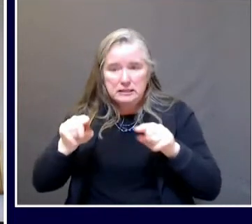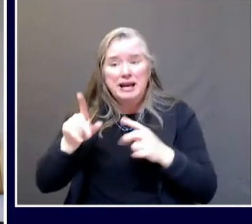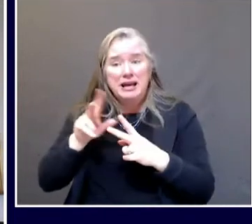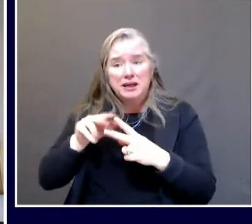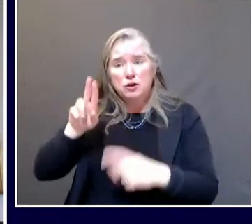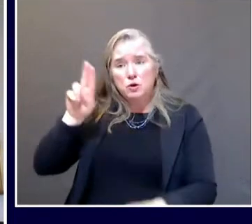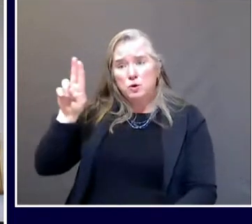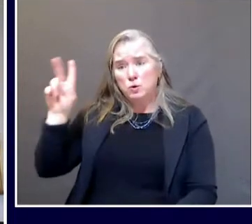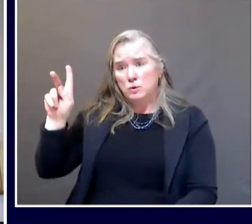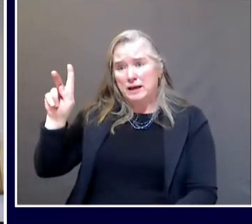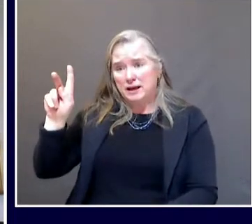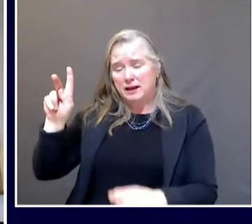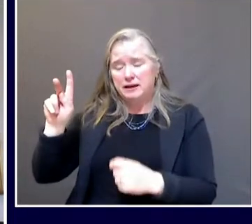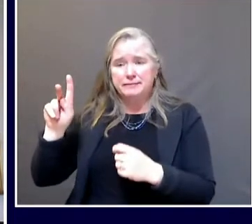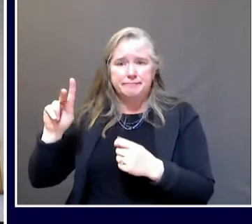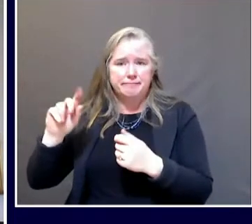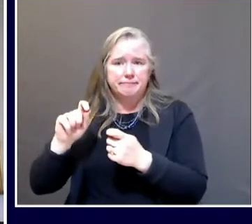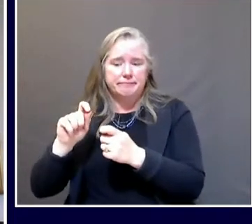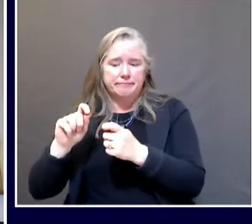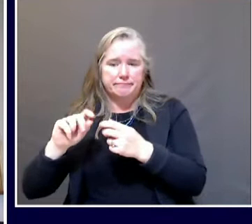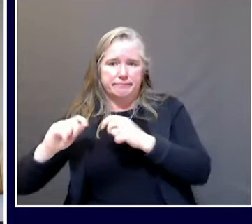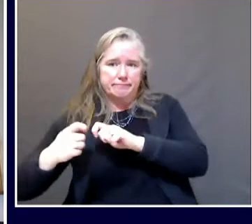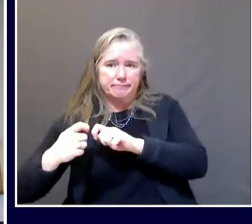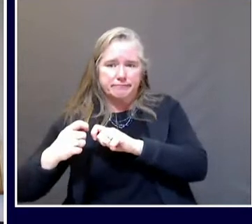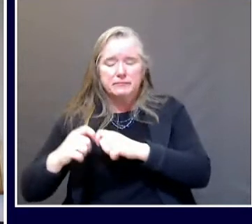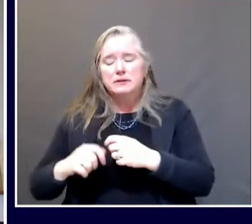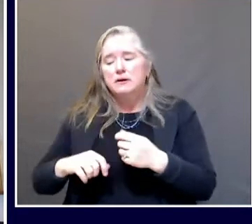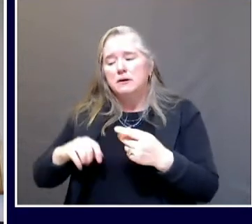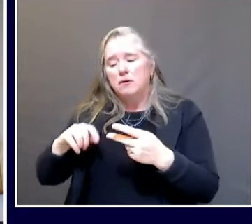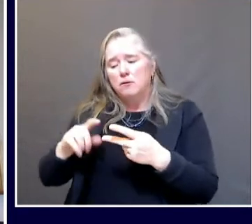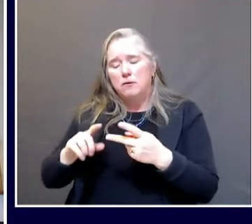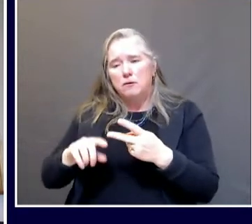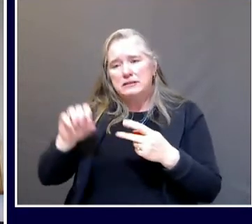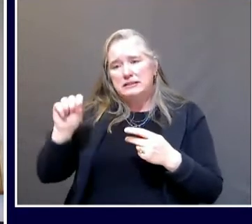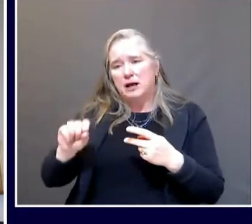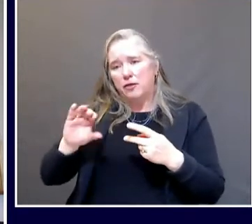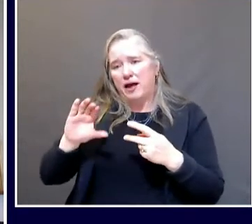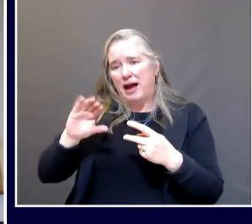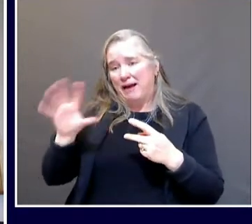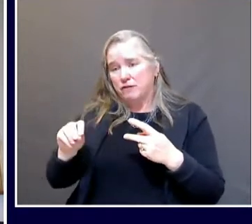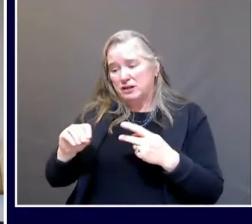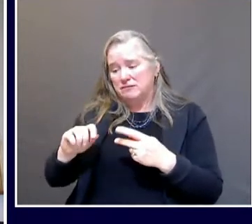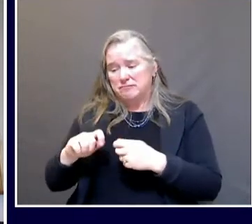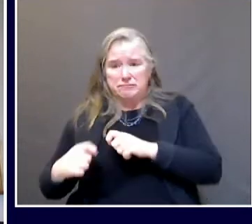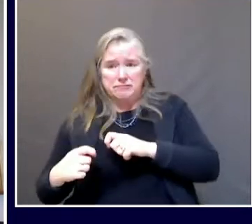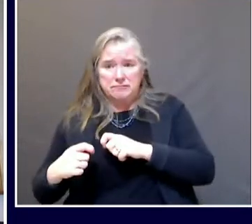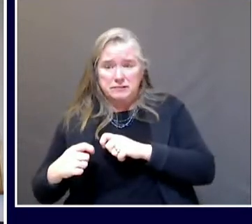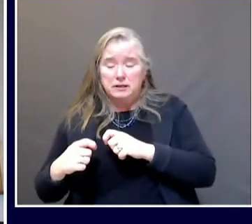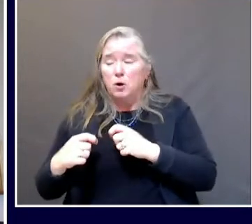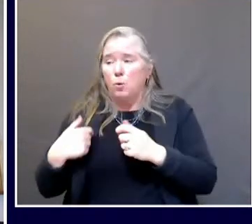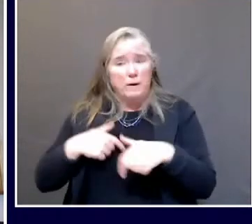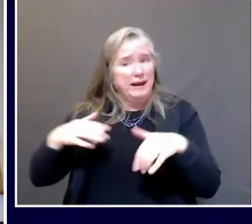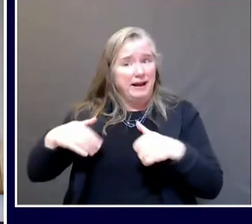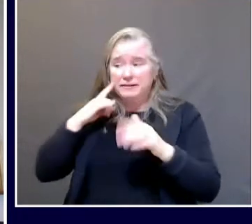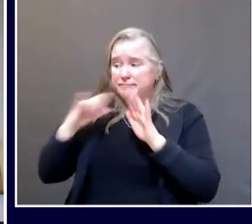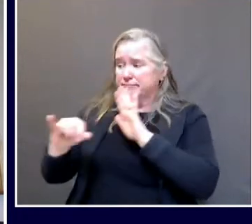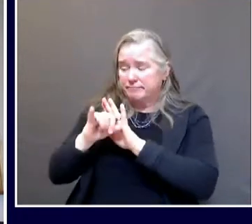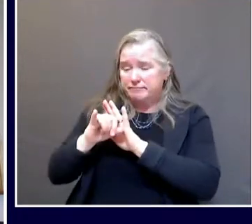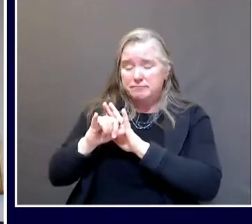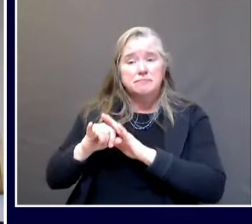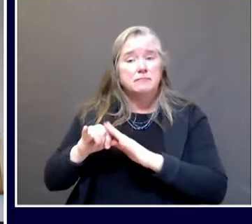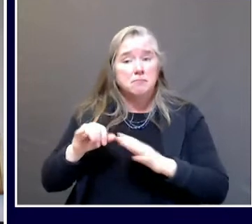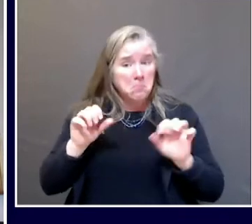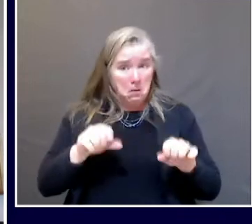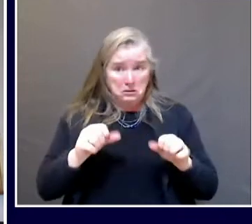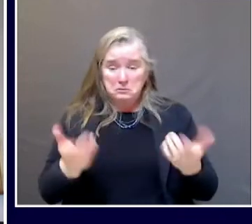from South Africa, has been found in Maine. Is it possible that it is here? Yes, that is possible. We are continuing to look for